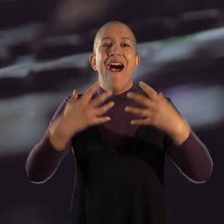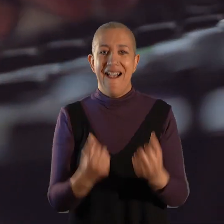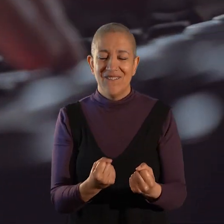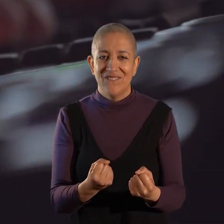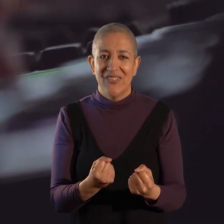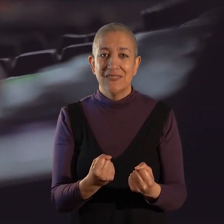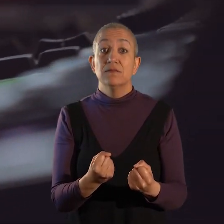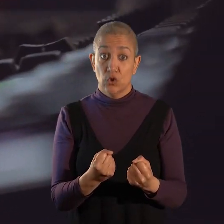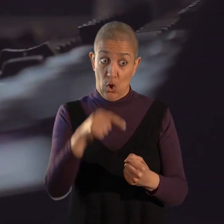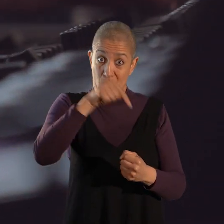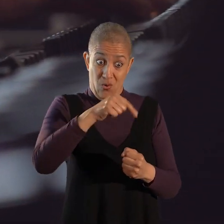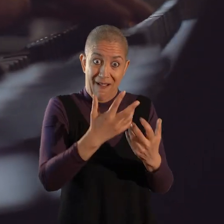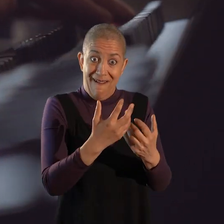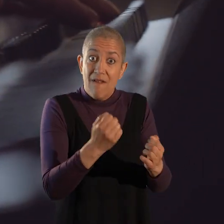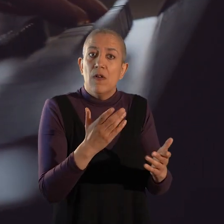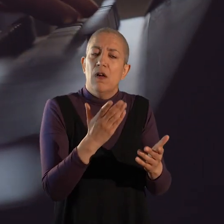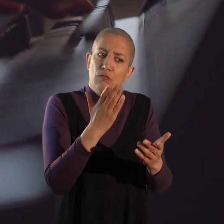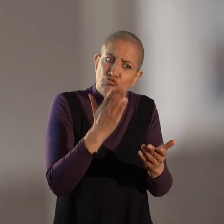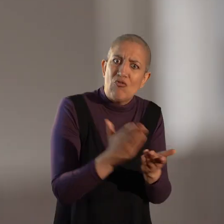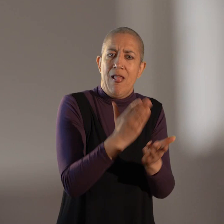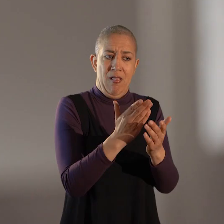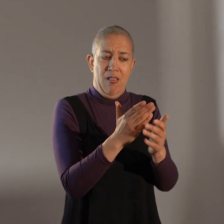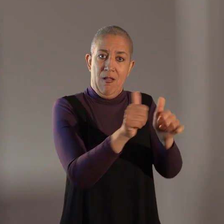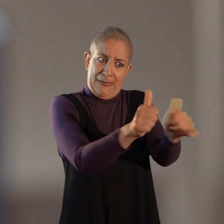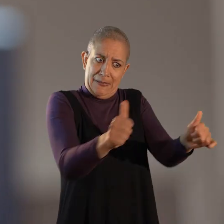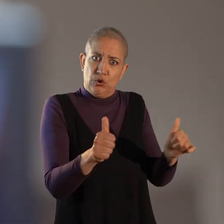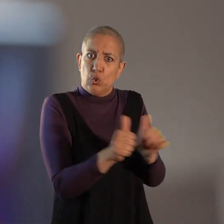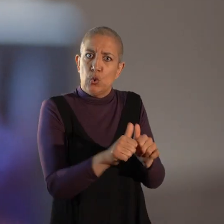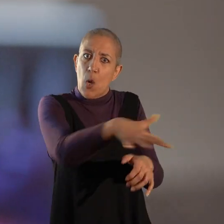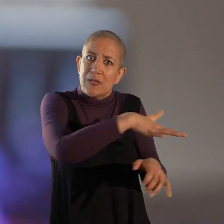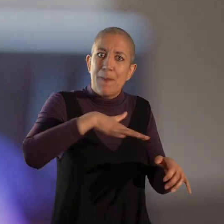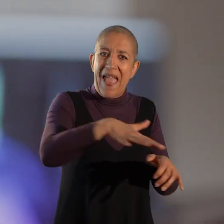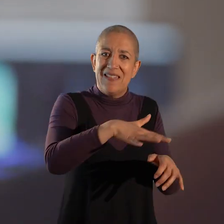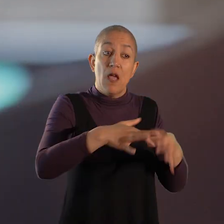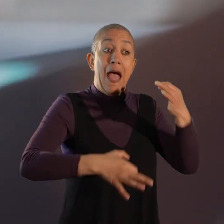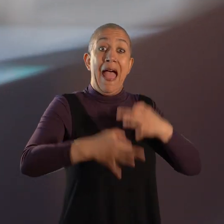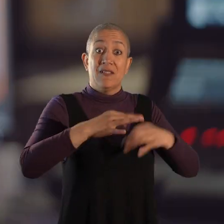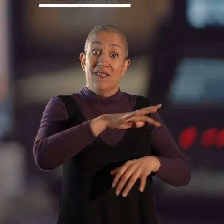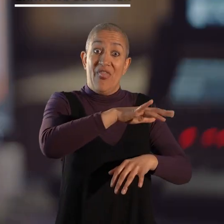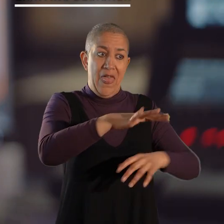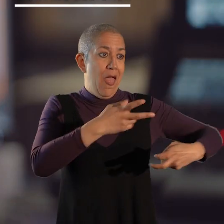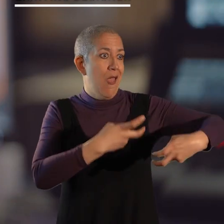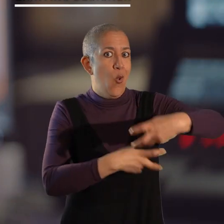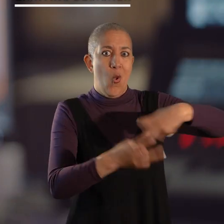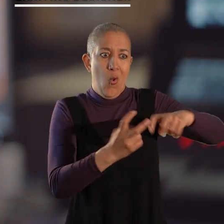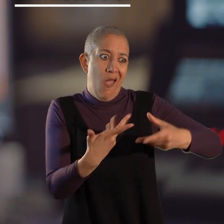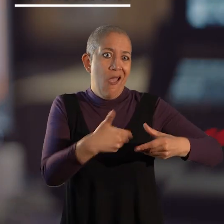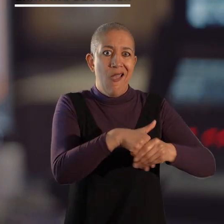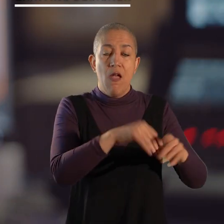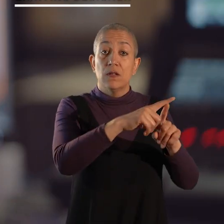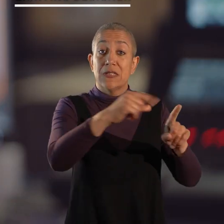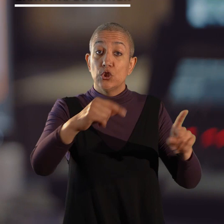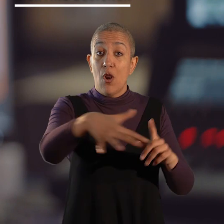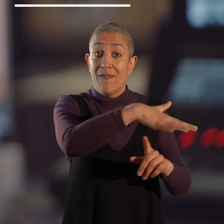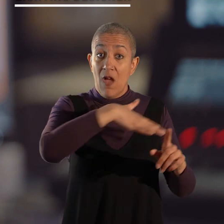lighting. Not only do we have that real space in the studio where the actors are to make them feel